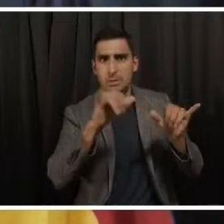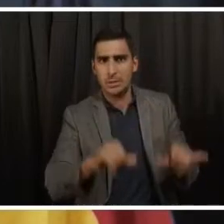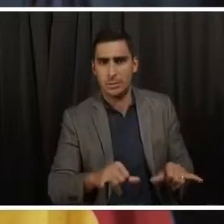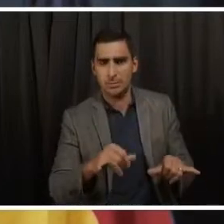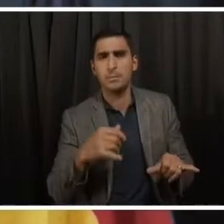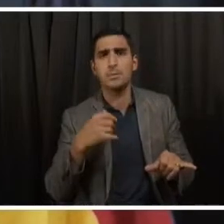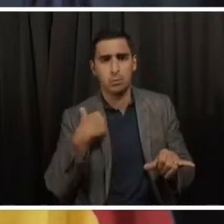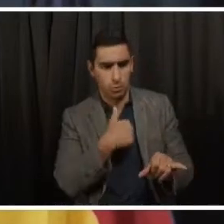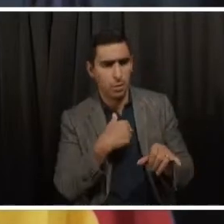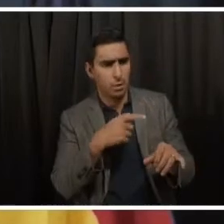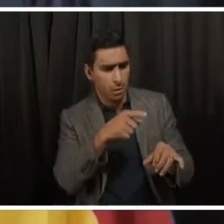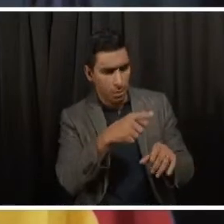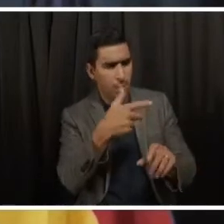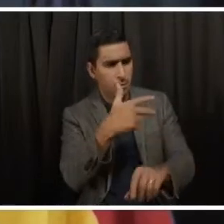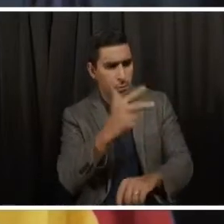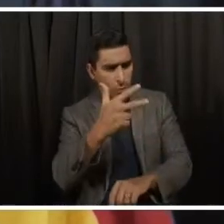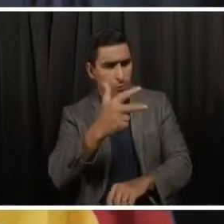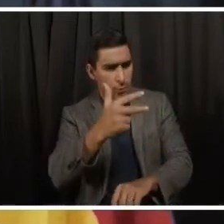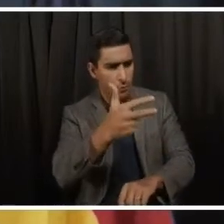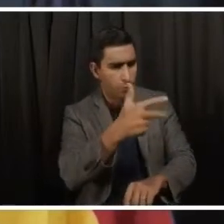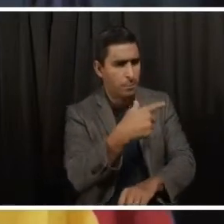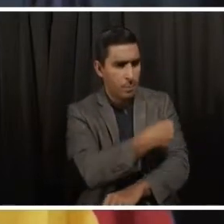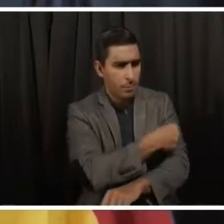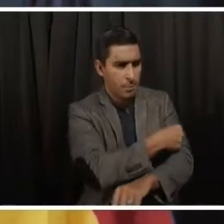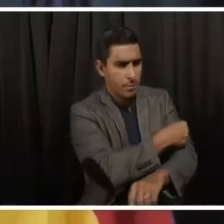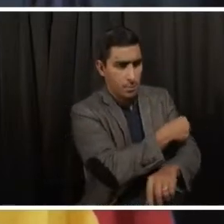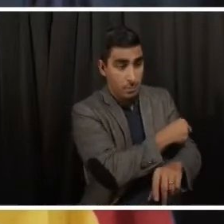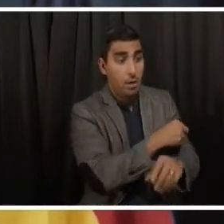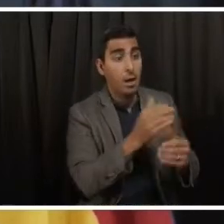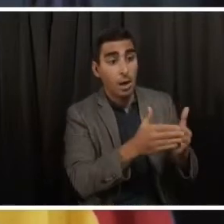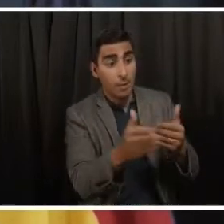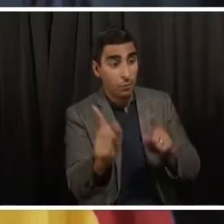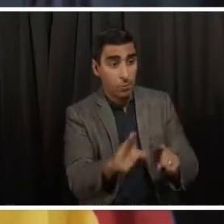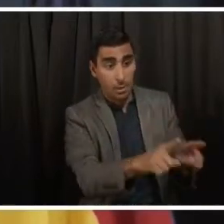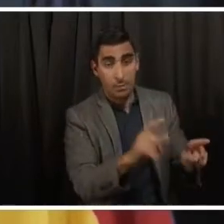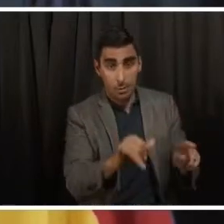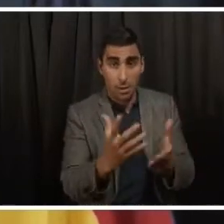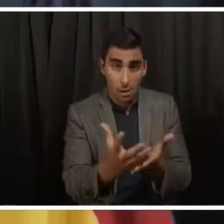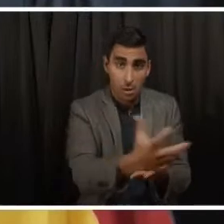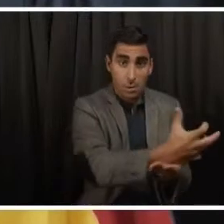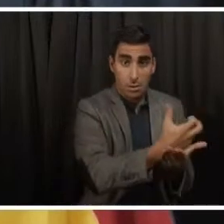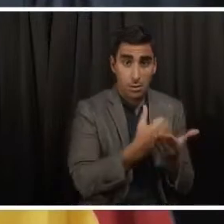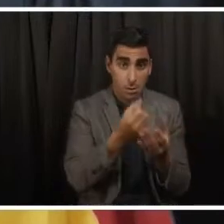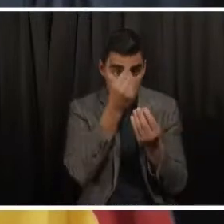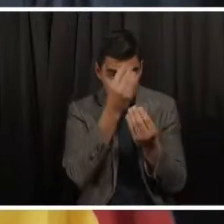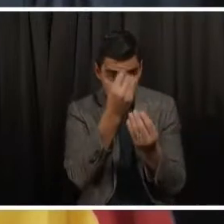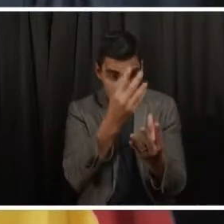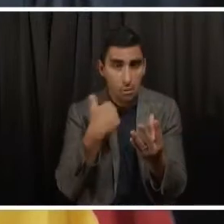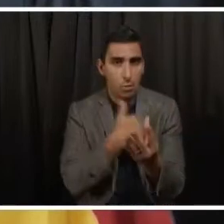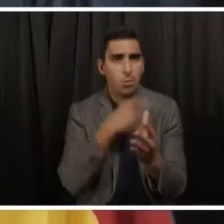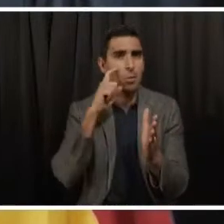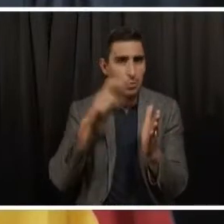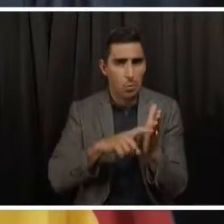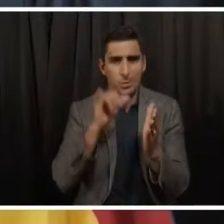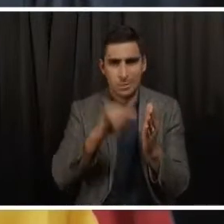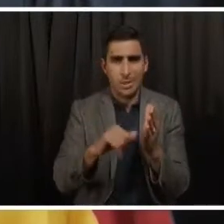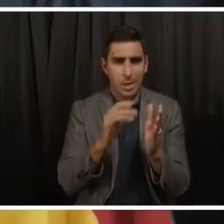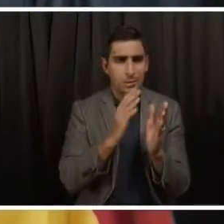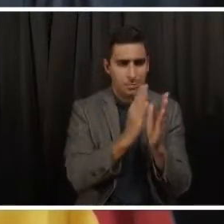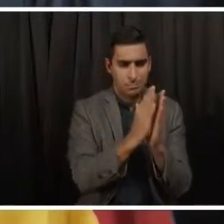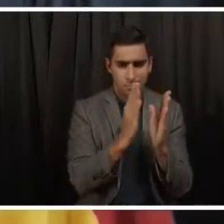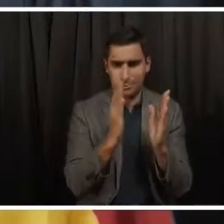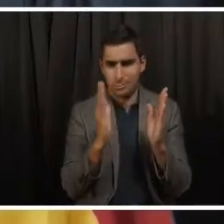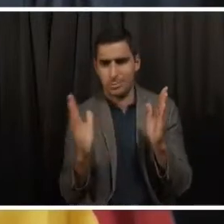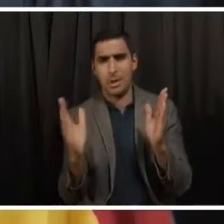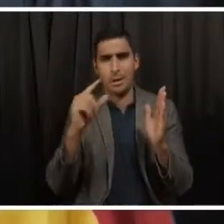that have received a true booster versus a third dose because they're immunocompromised, we might actually see that gap grow even more, meaning seeing